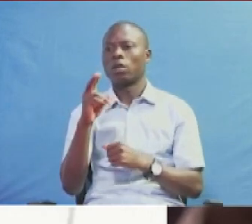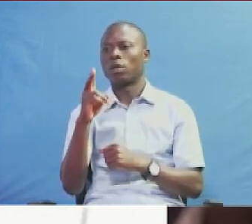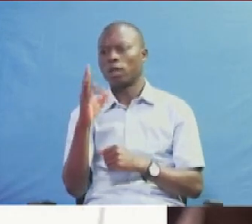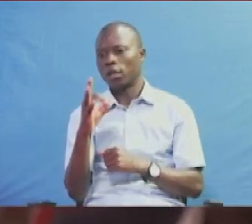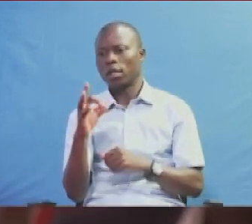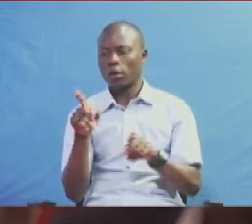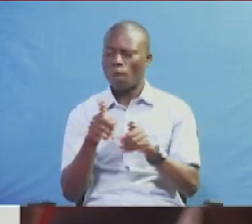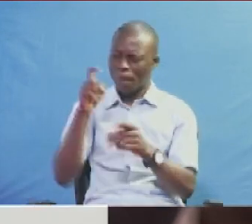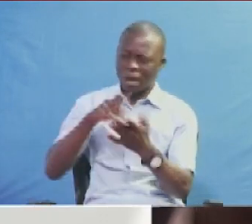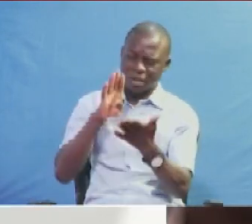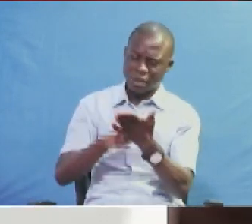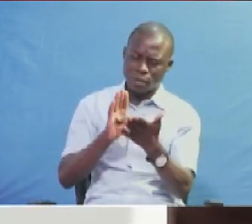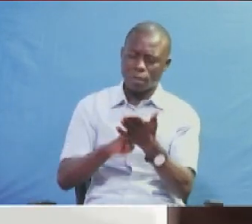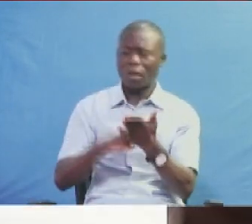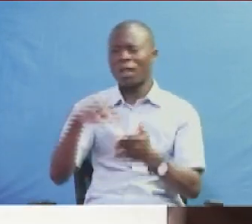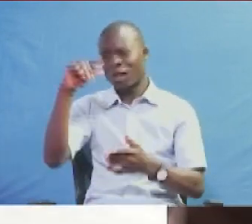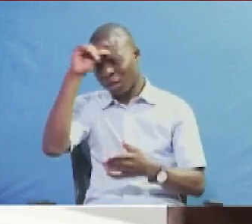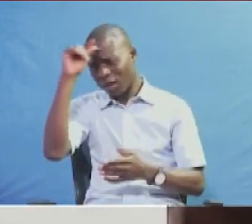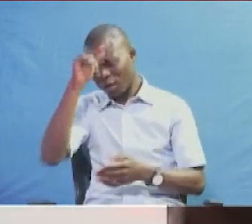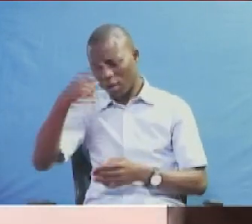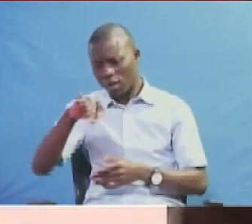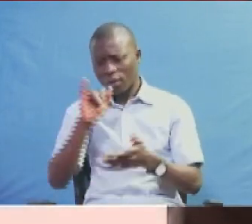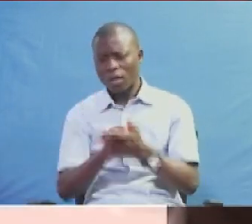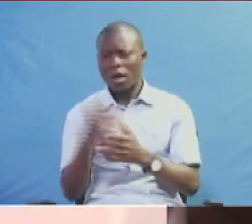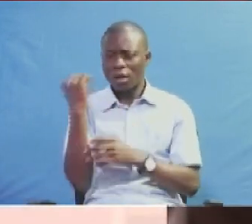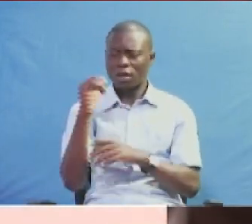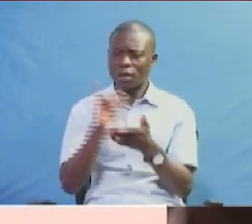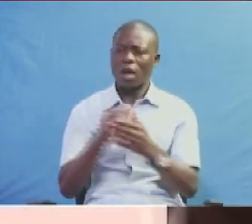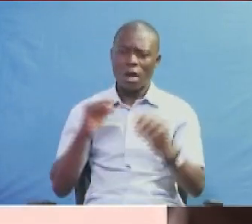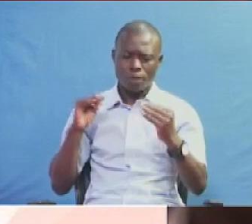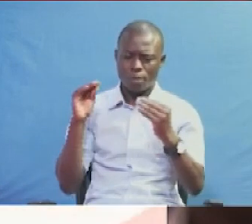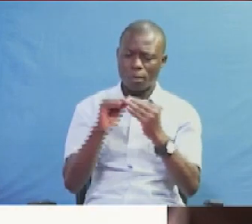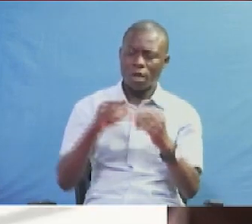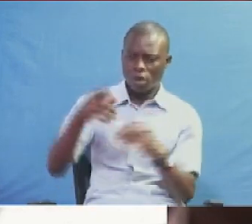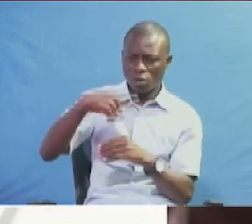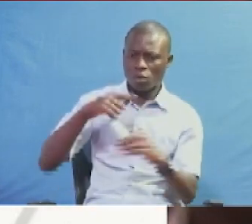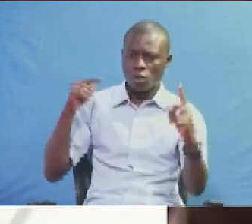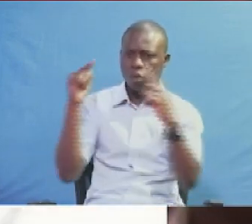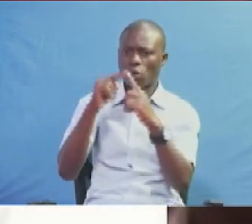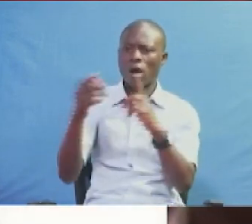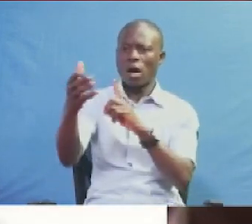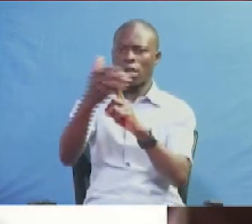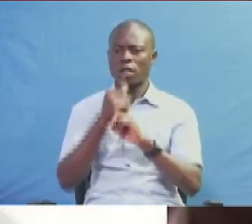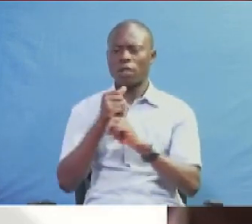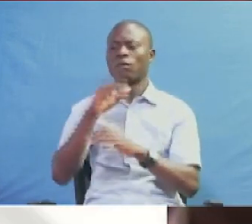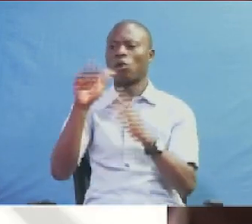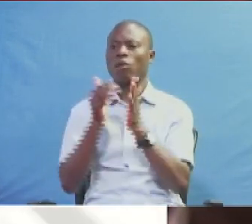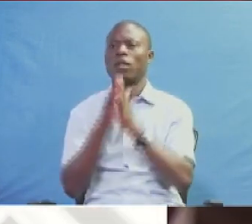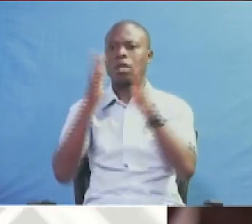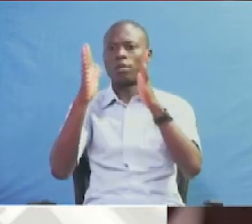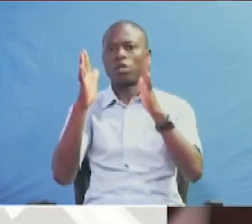2023. We must commend our government for the significant strides we have made towards achieving the theme of this